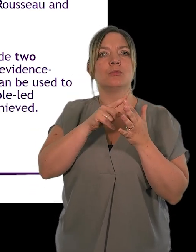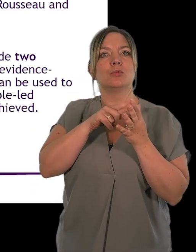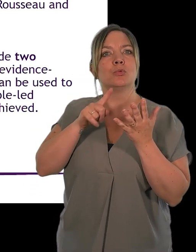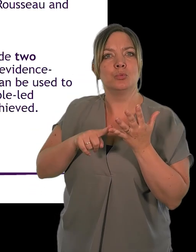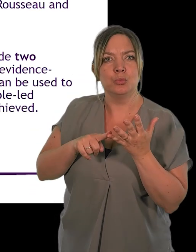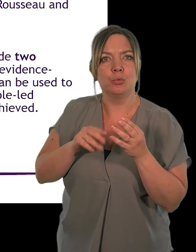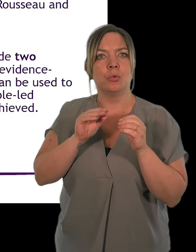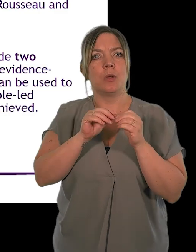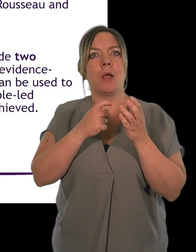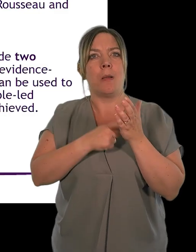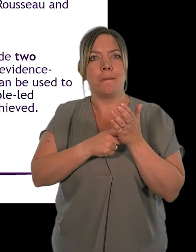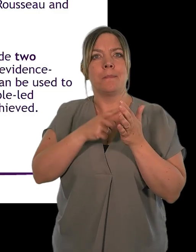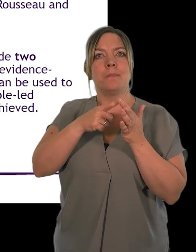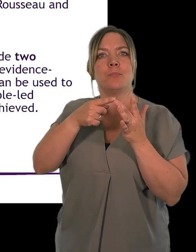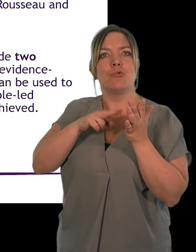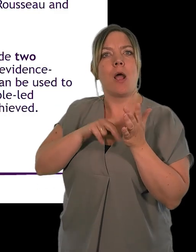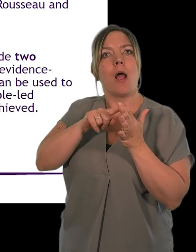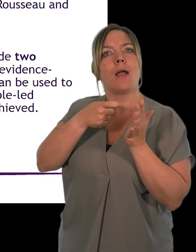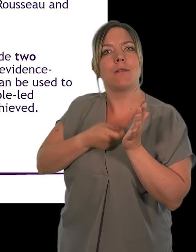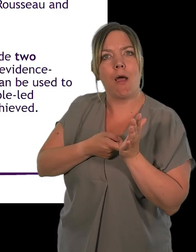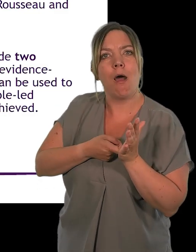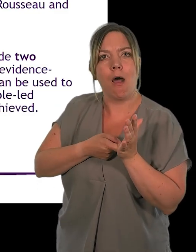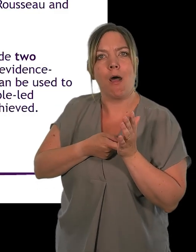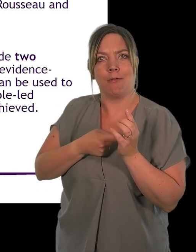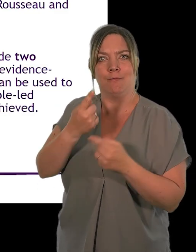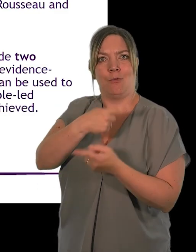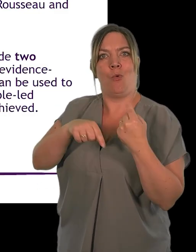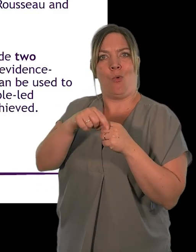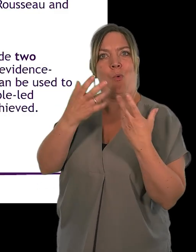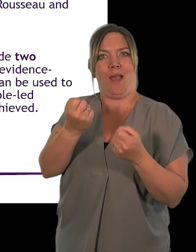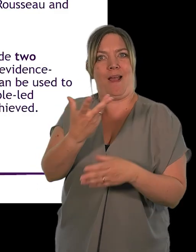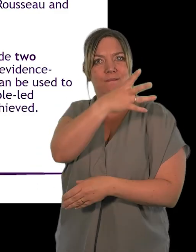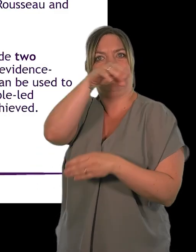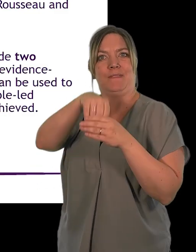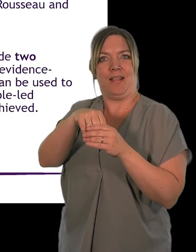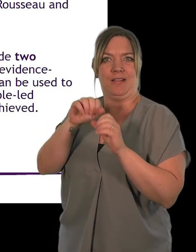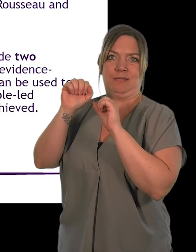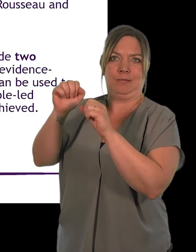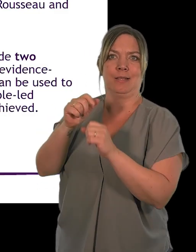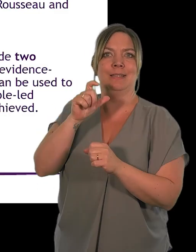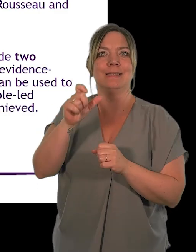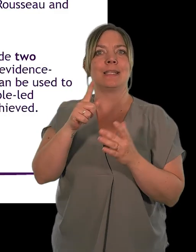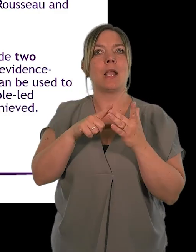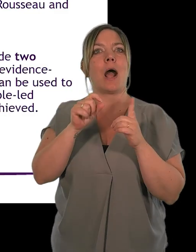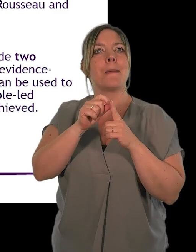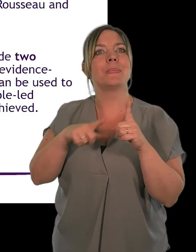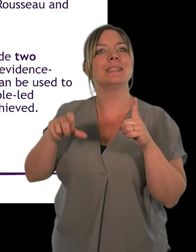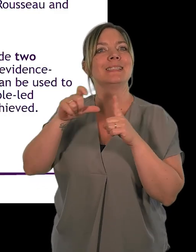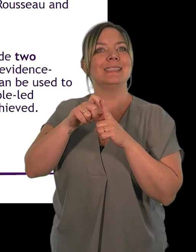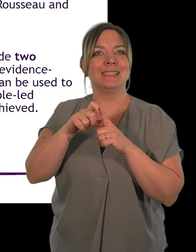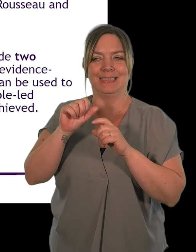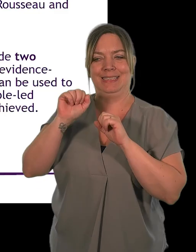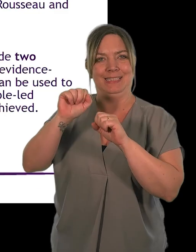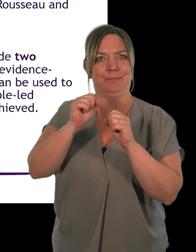a good indicative text should give you sufficient information around this area.